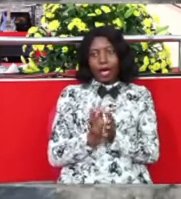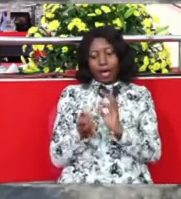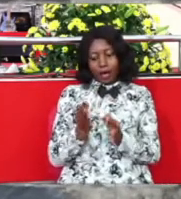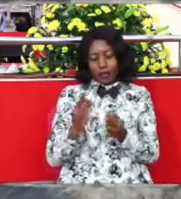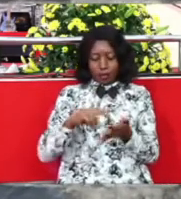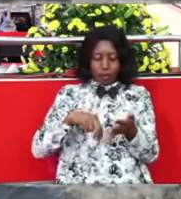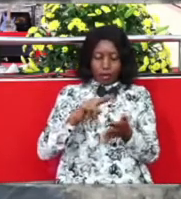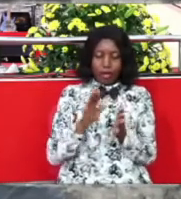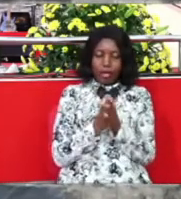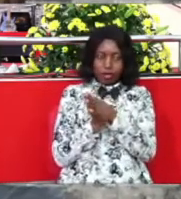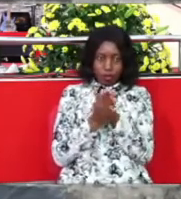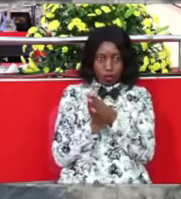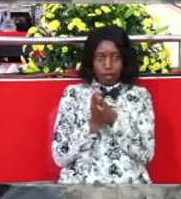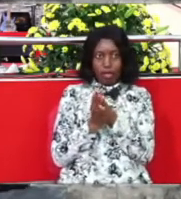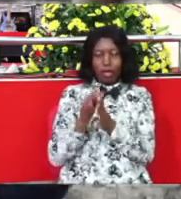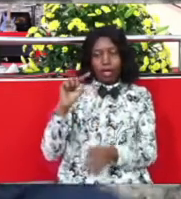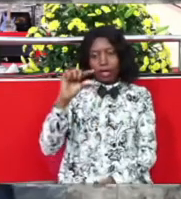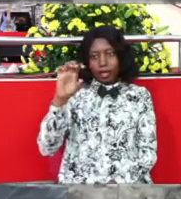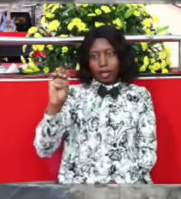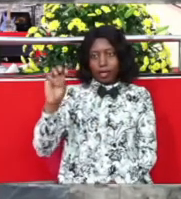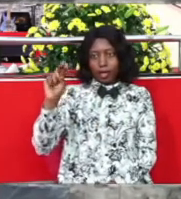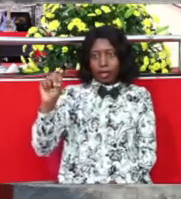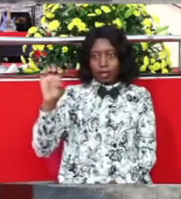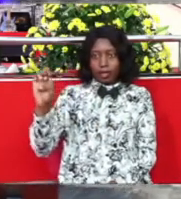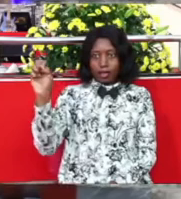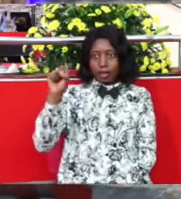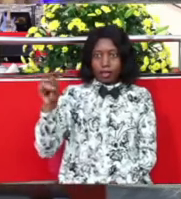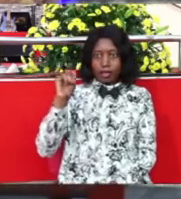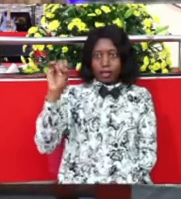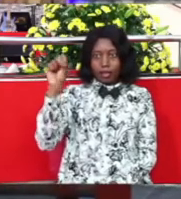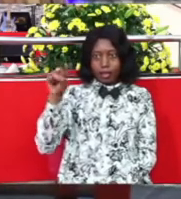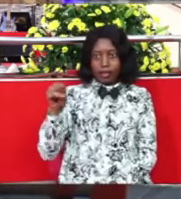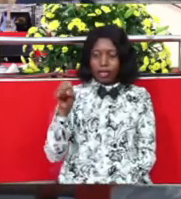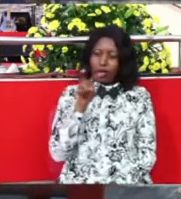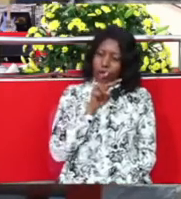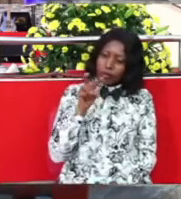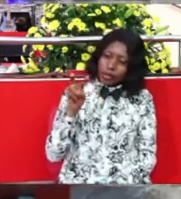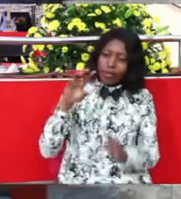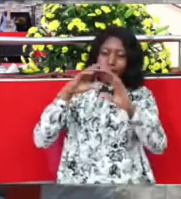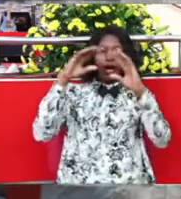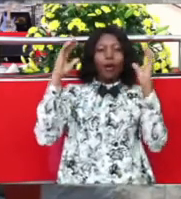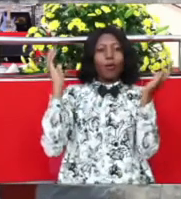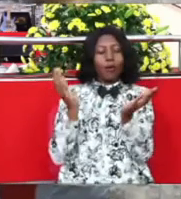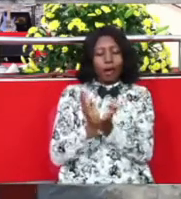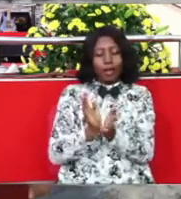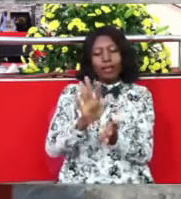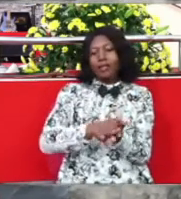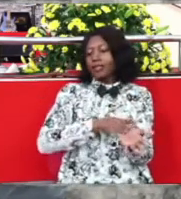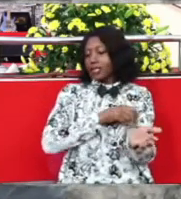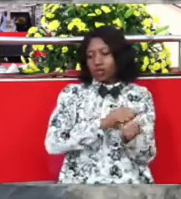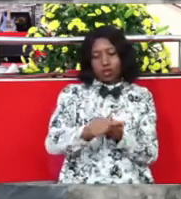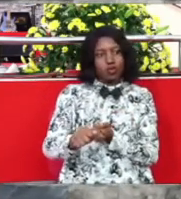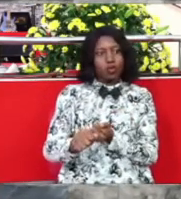mwanzo 8, you see a world that was chaotic. Unaona dunia ambayo ilikuwa imechanganyikiwa. Everybody does whatever pleases them.